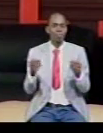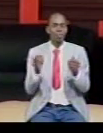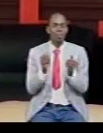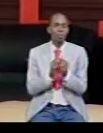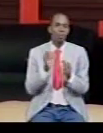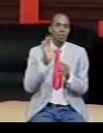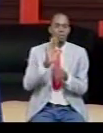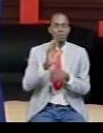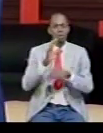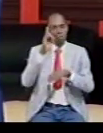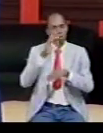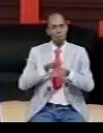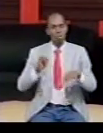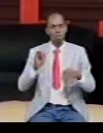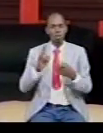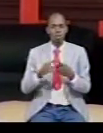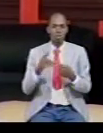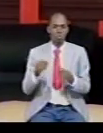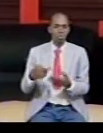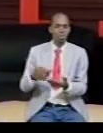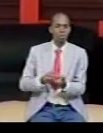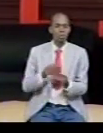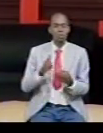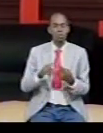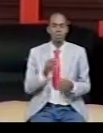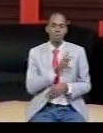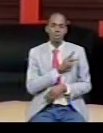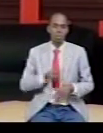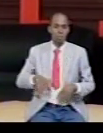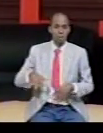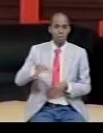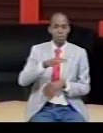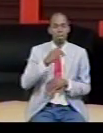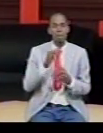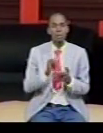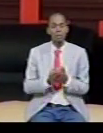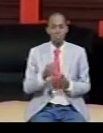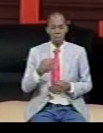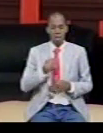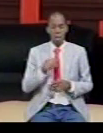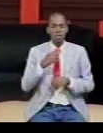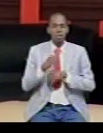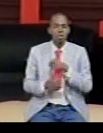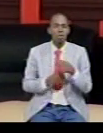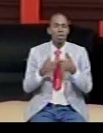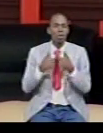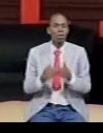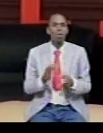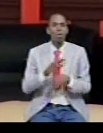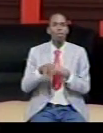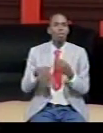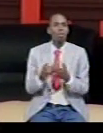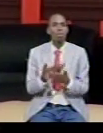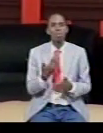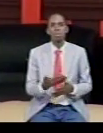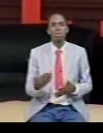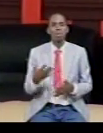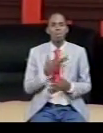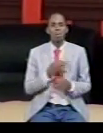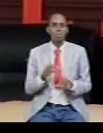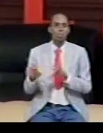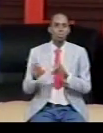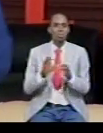the gospel, into the kingdom, he said, I suffered loss of all things, and do count